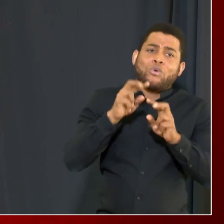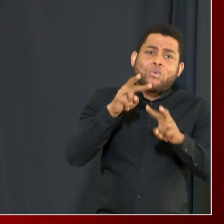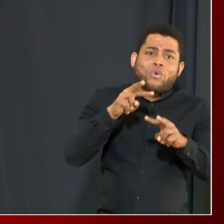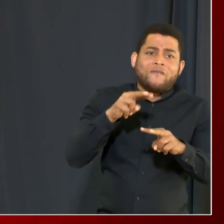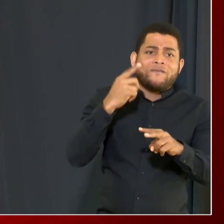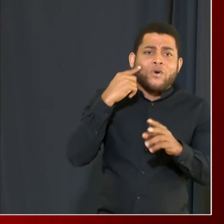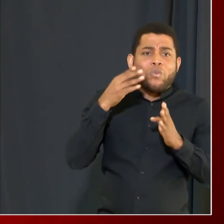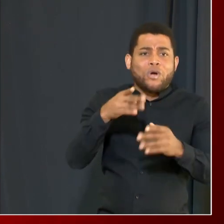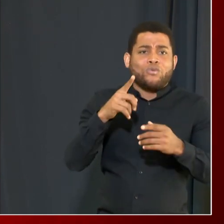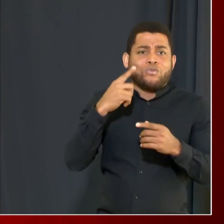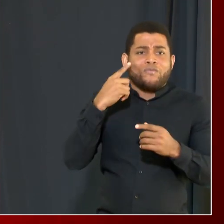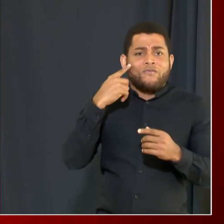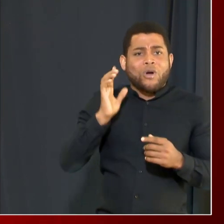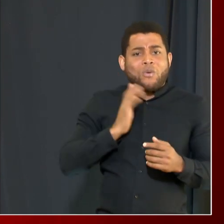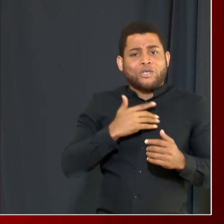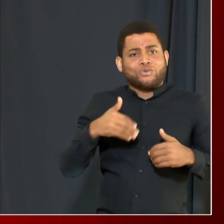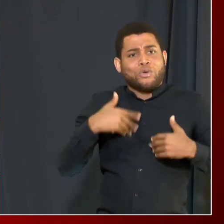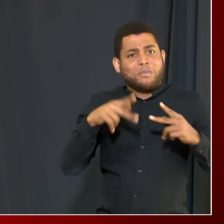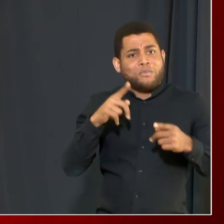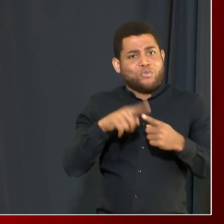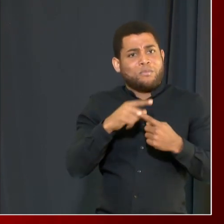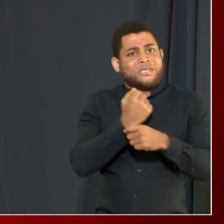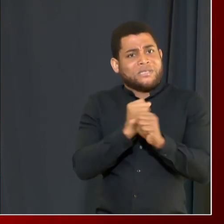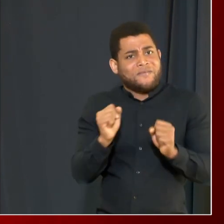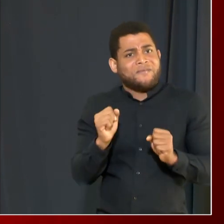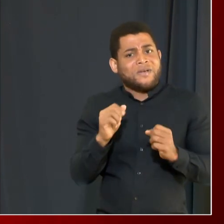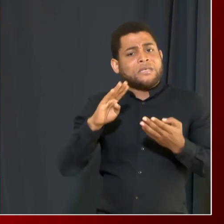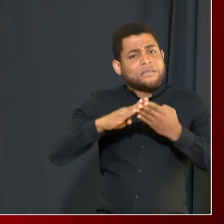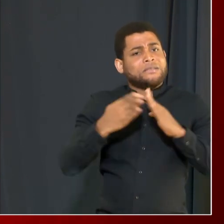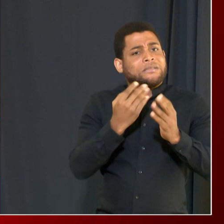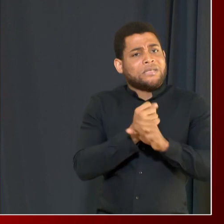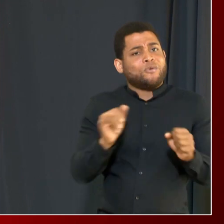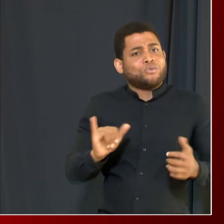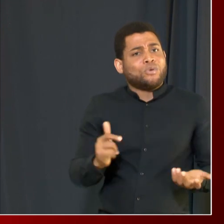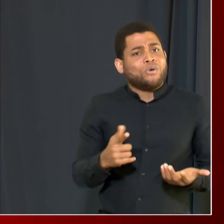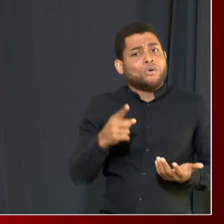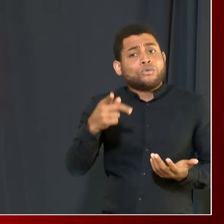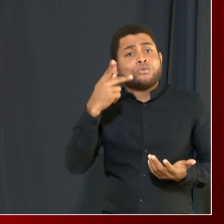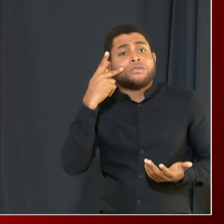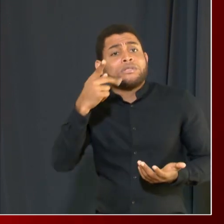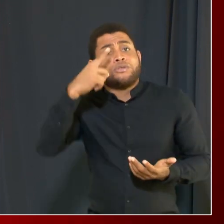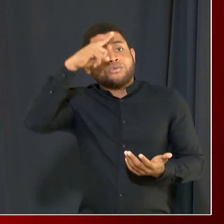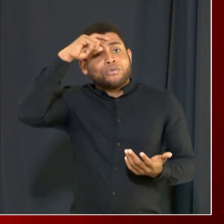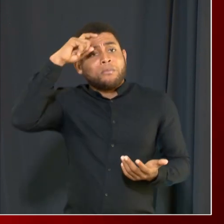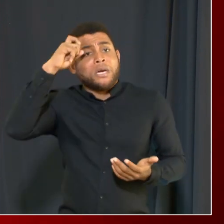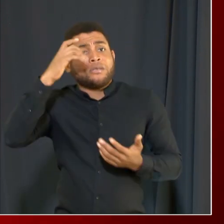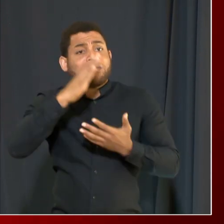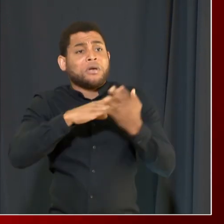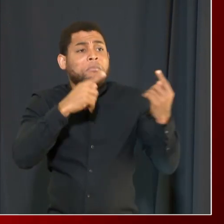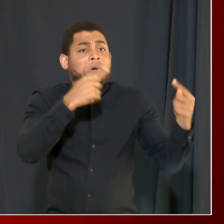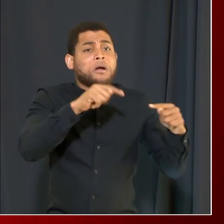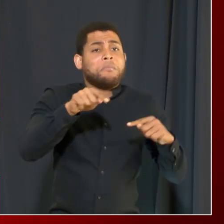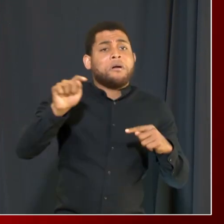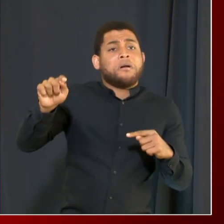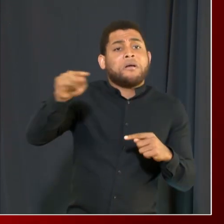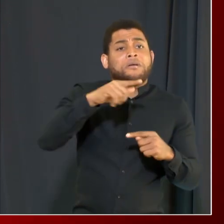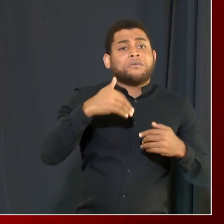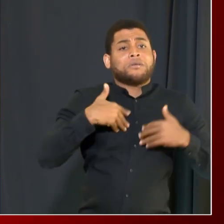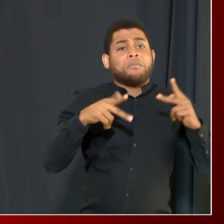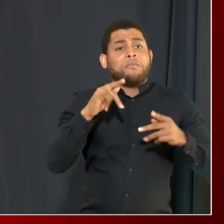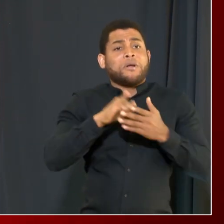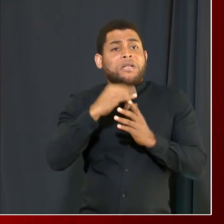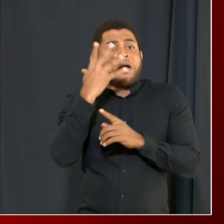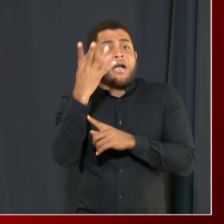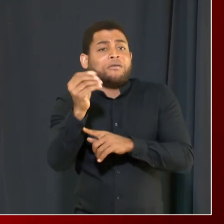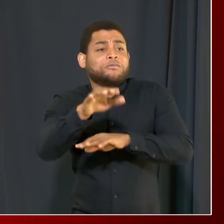safe and that our city's safer. So where we see, and certainly this summer, we've seen some instances where we have a lot of young people out when they shouldn't be.